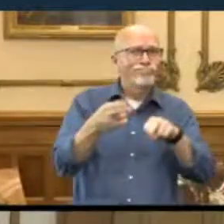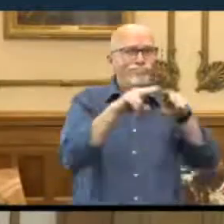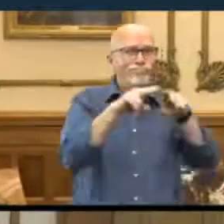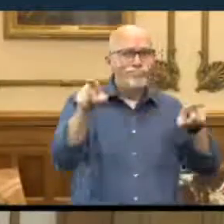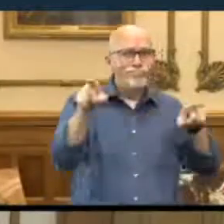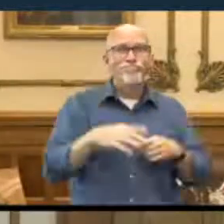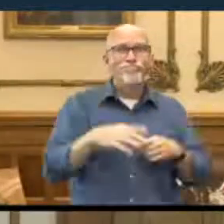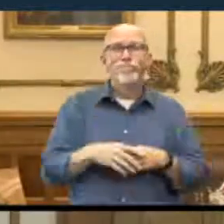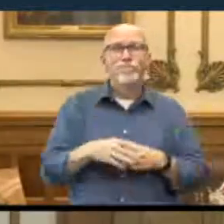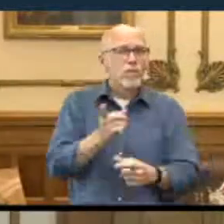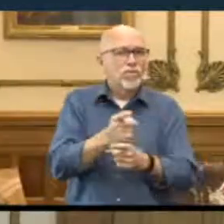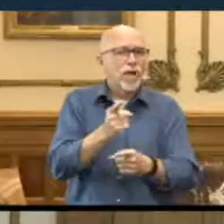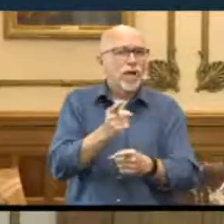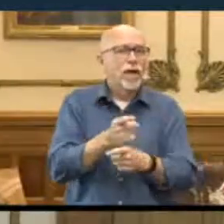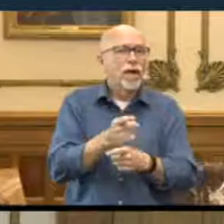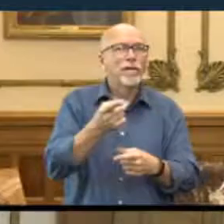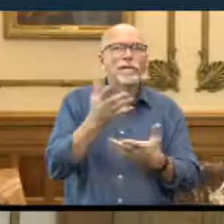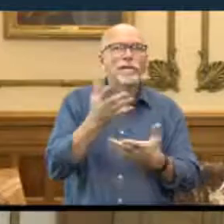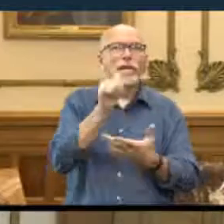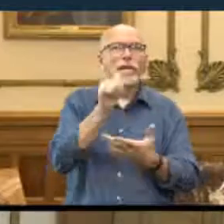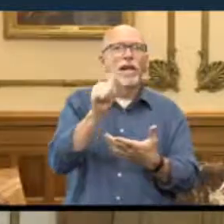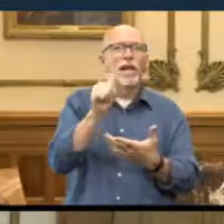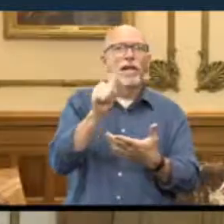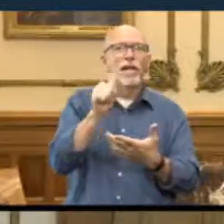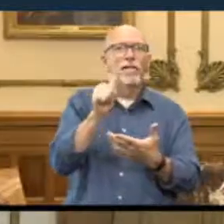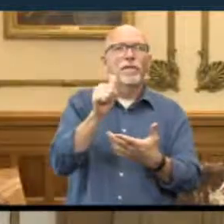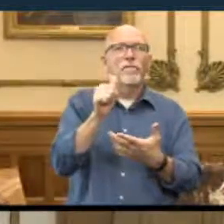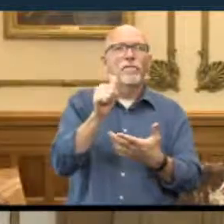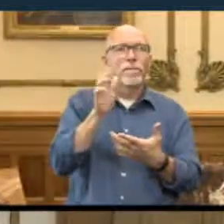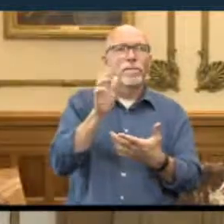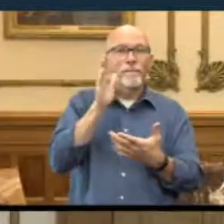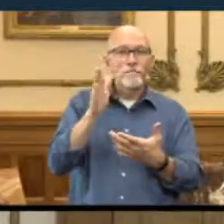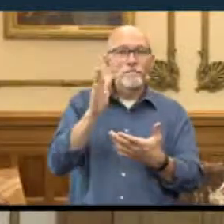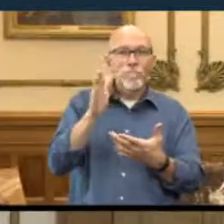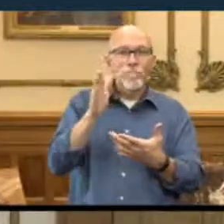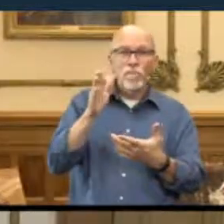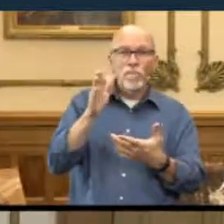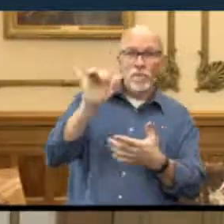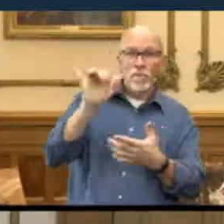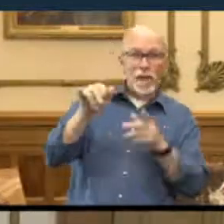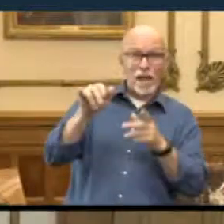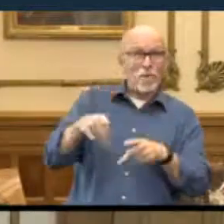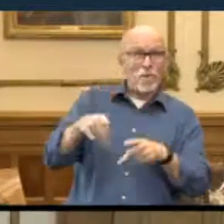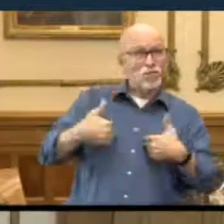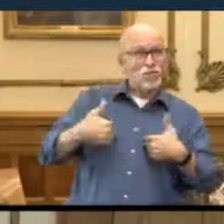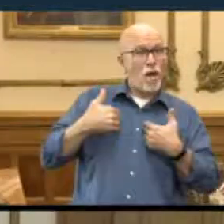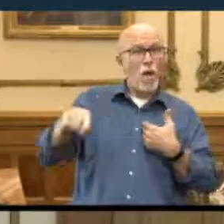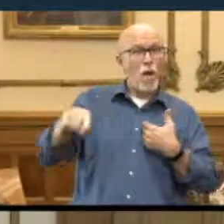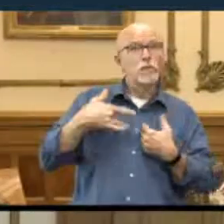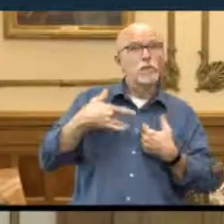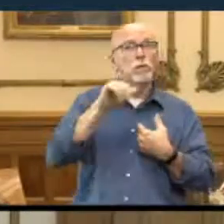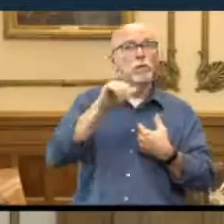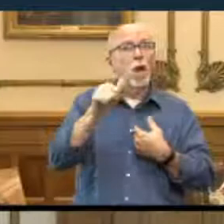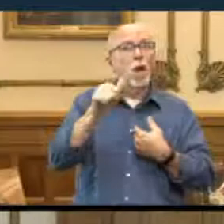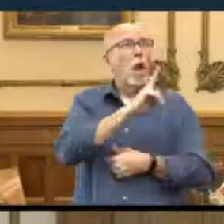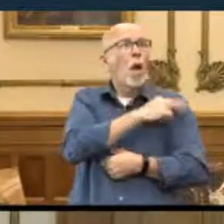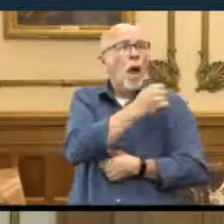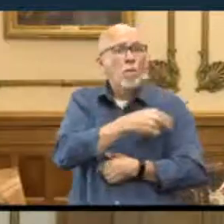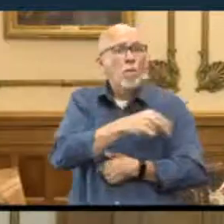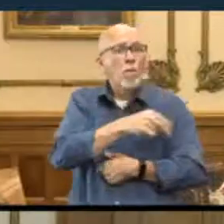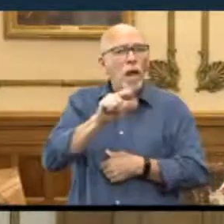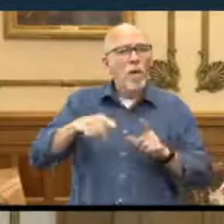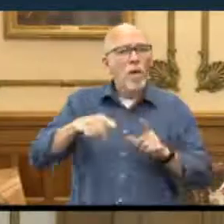right, you said, it's not probably going to hospitalize that individual, but what happens when it's passed